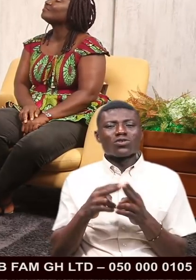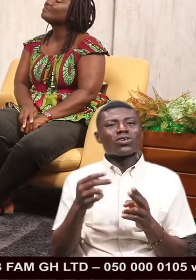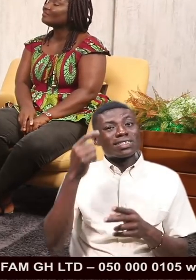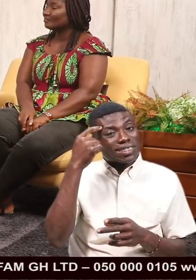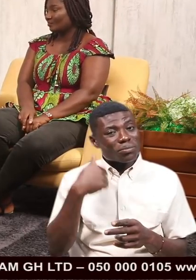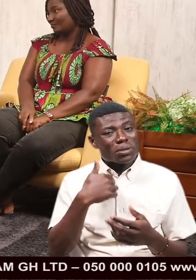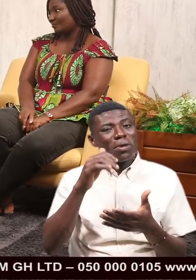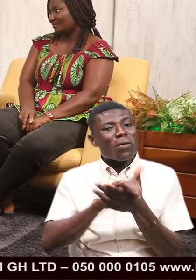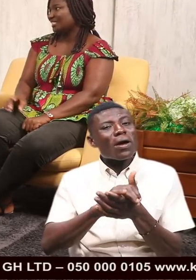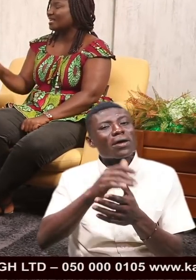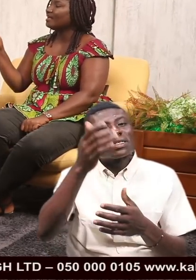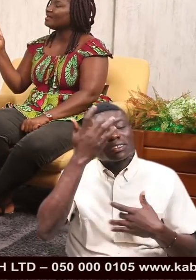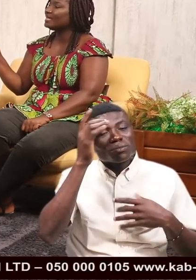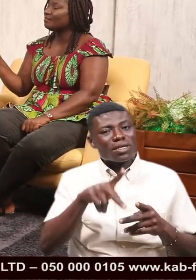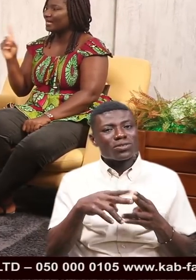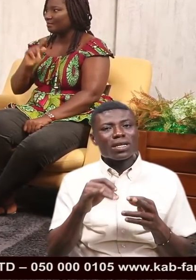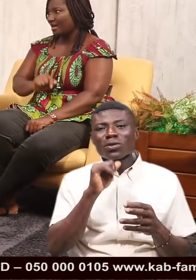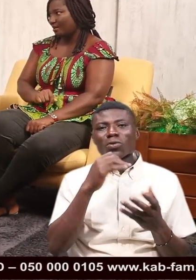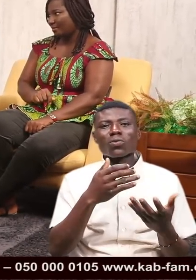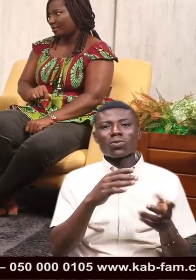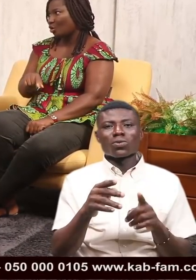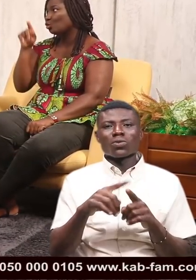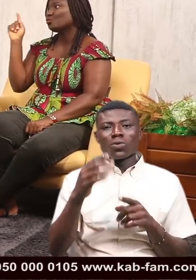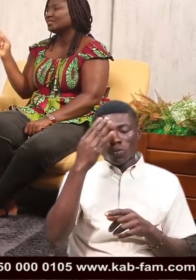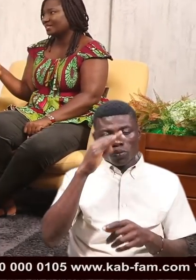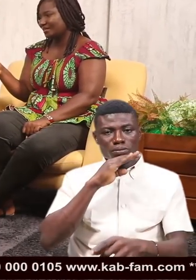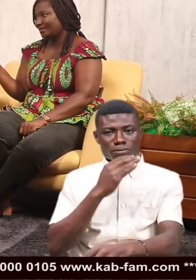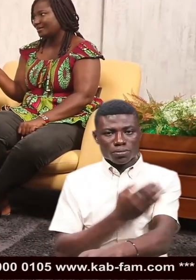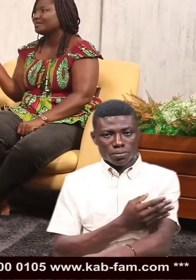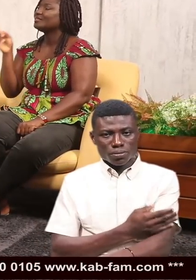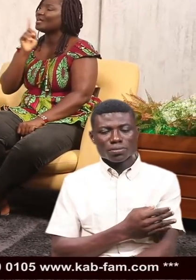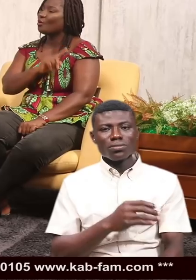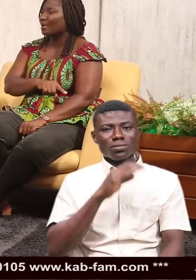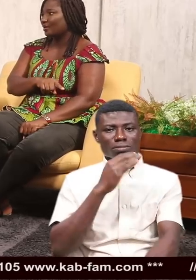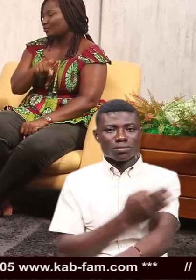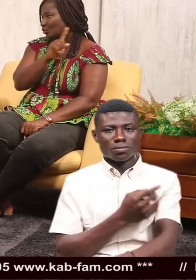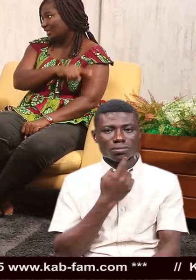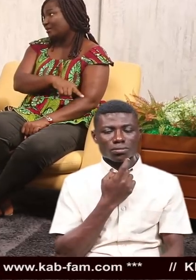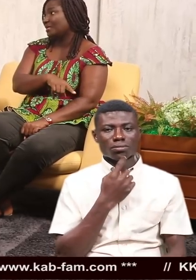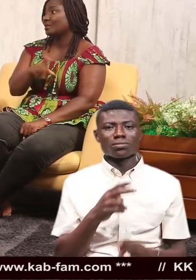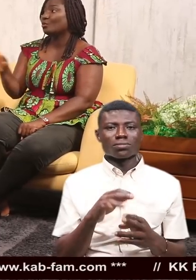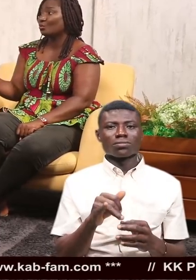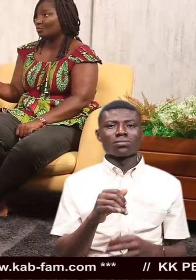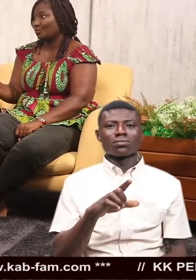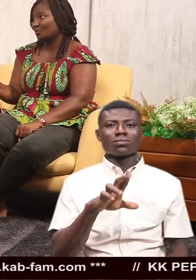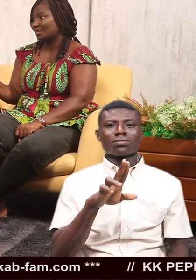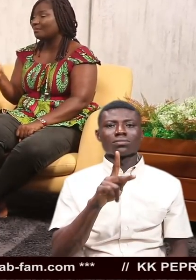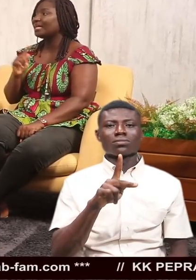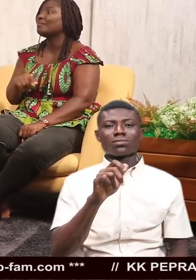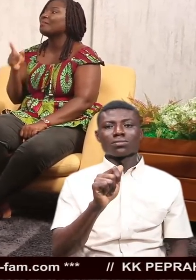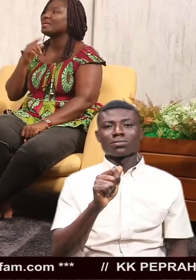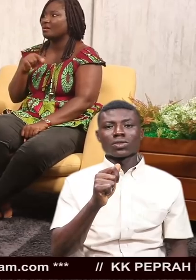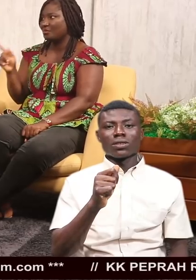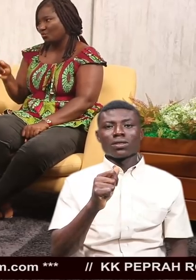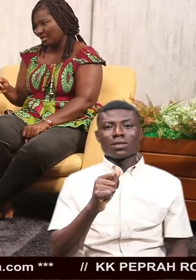obewu ama na yekuna nti o yekuna ne ba ne maami ono se sa oba no leukemia ne kuno ne